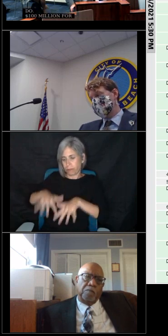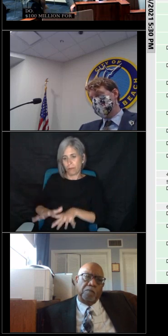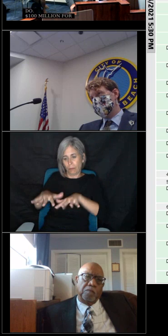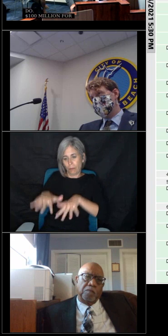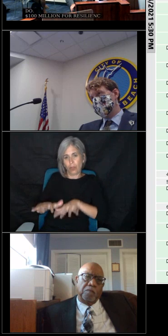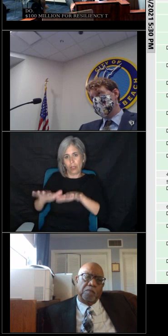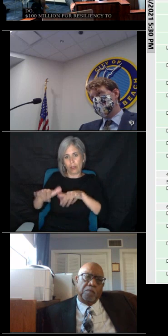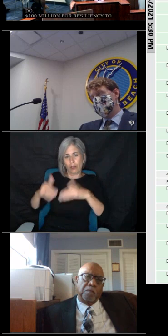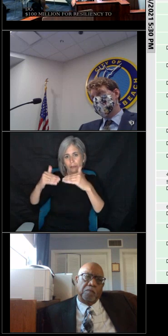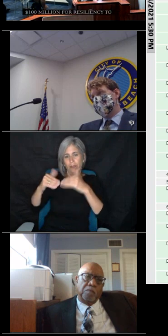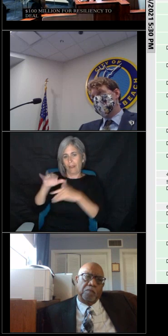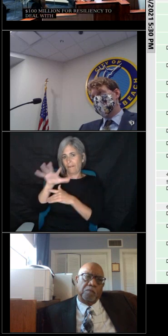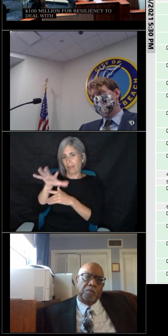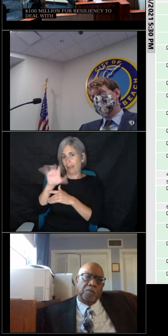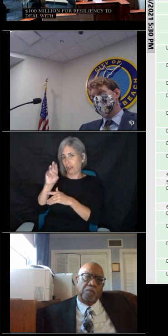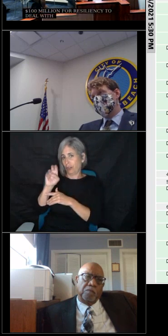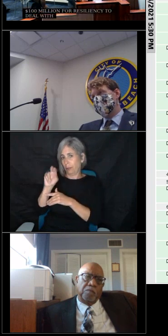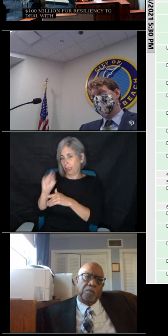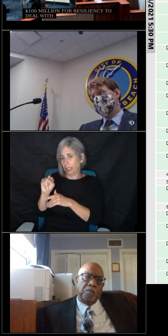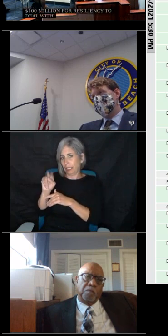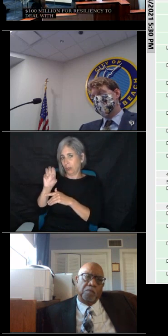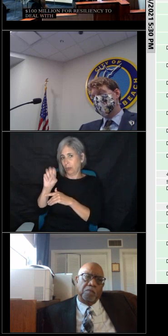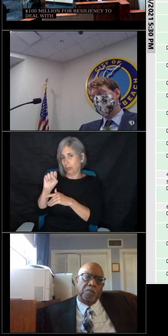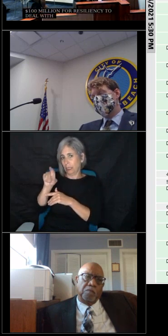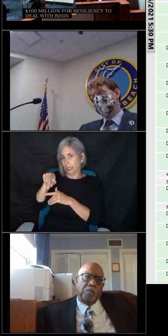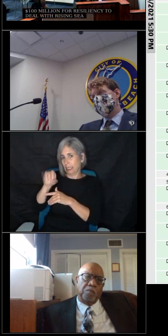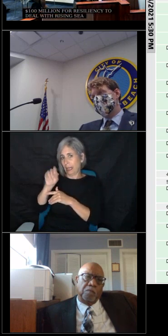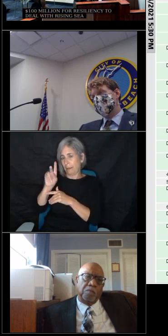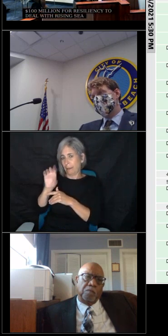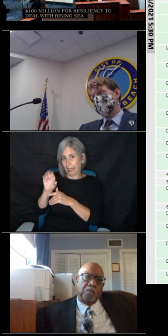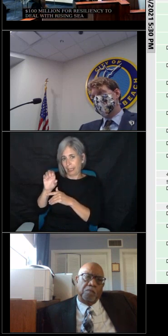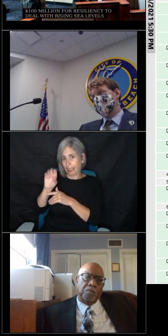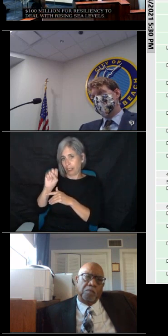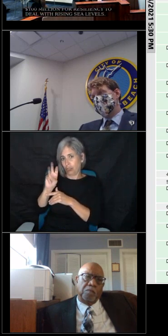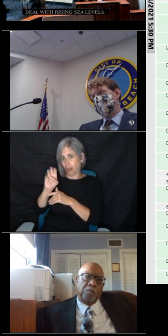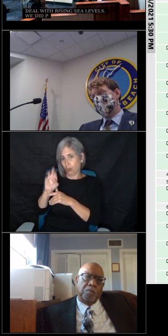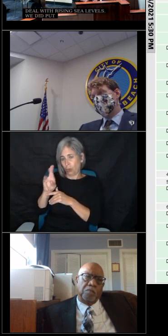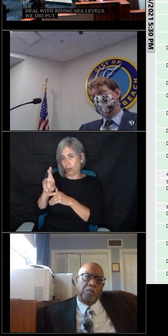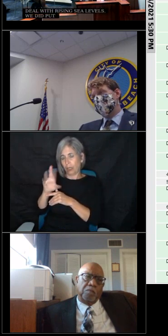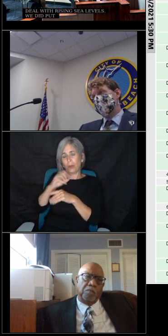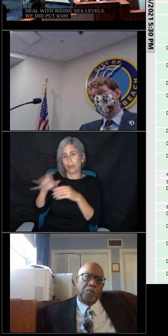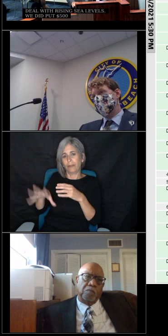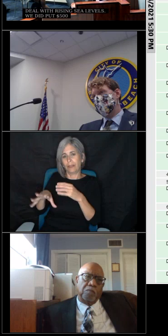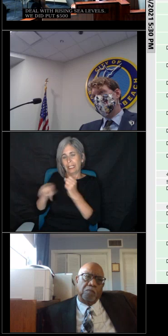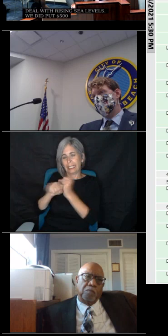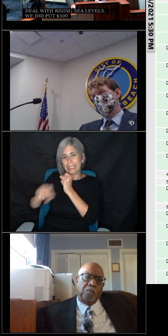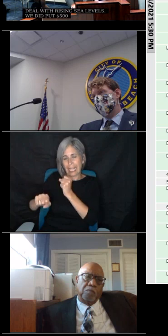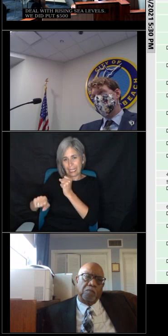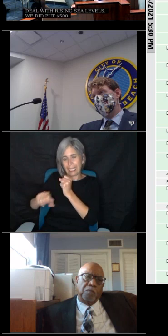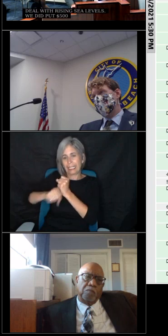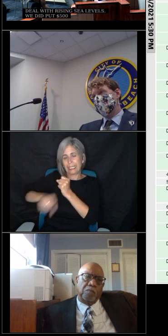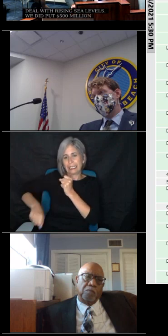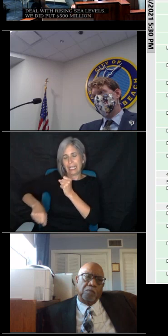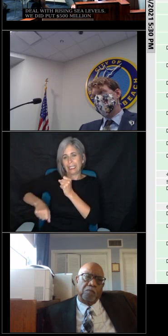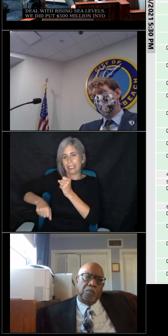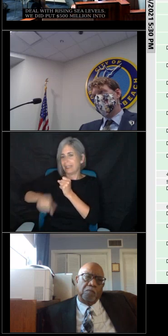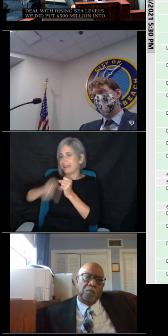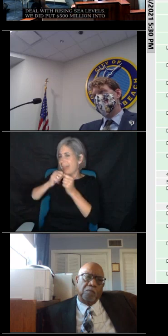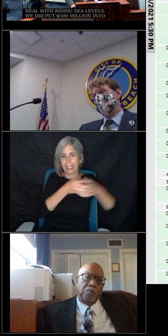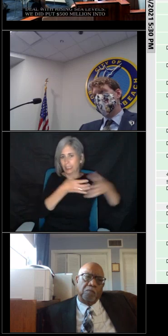did put $500 million into septic to sewer. And we extended Medicaid. Now, not to be confused with